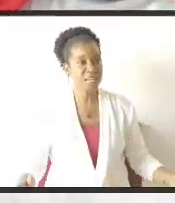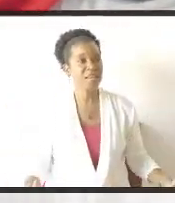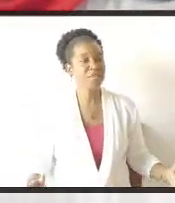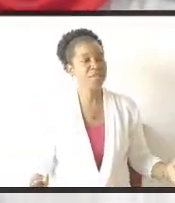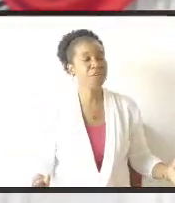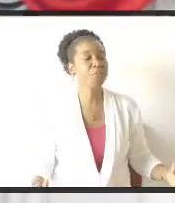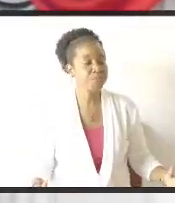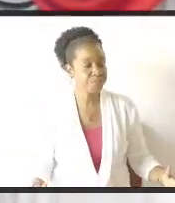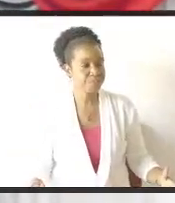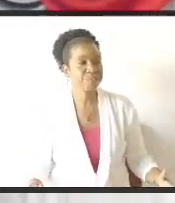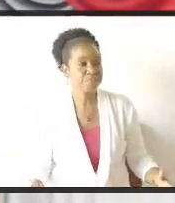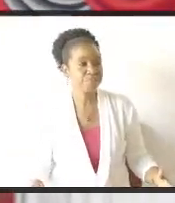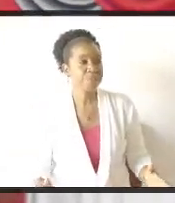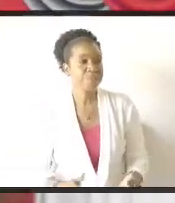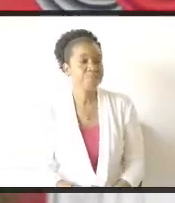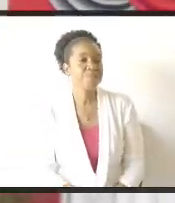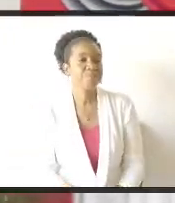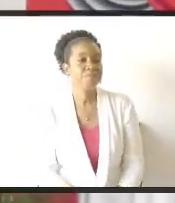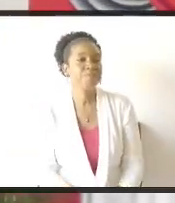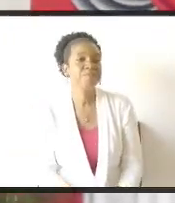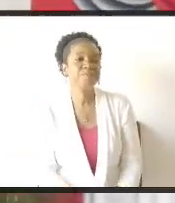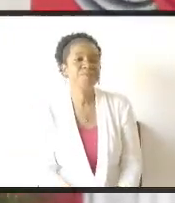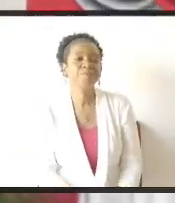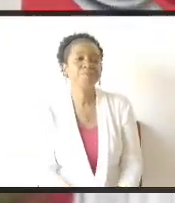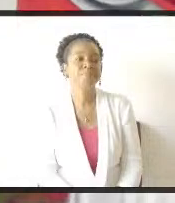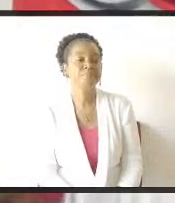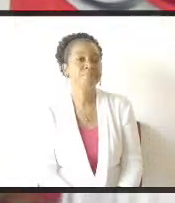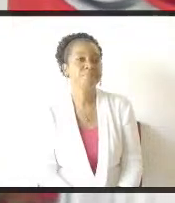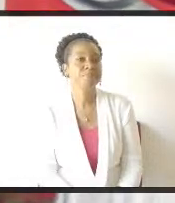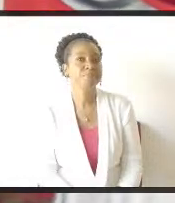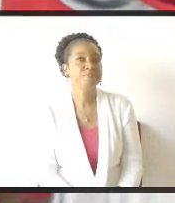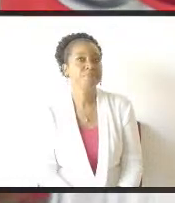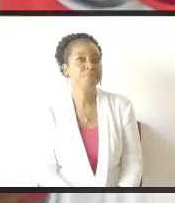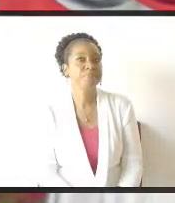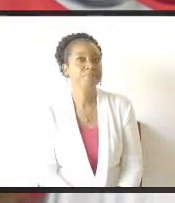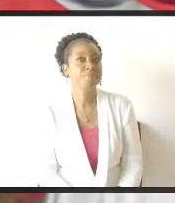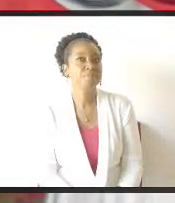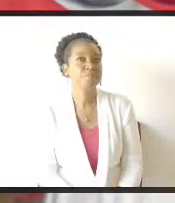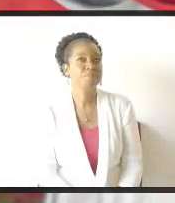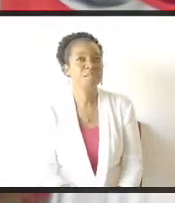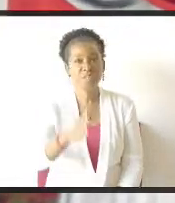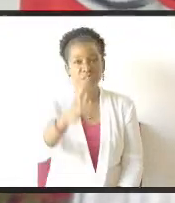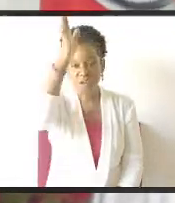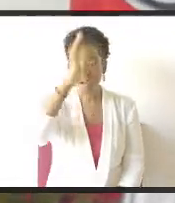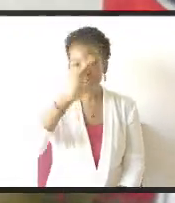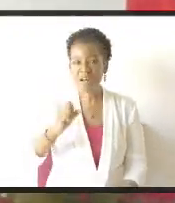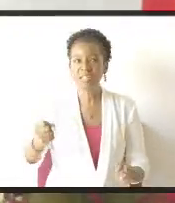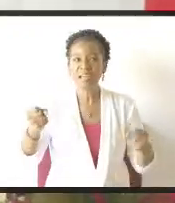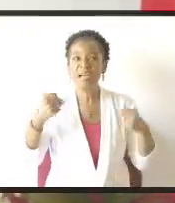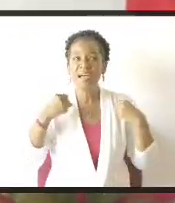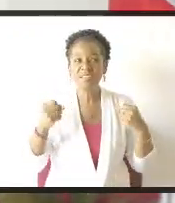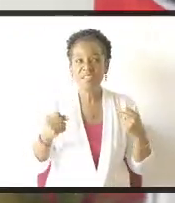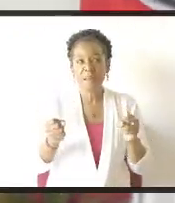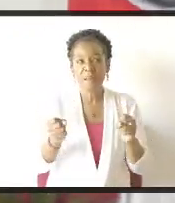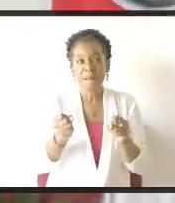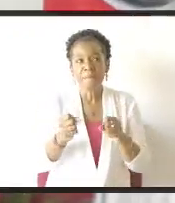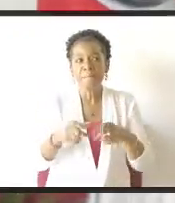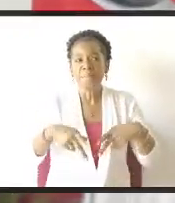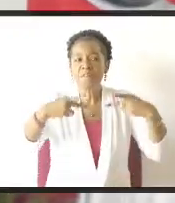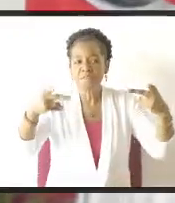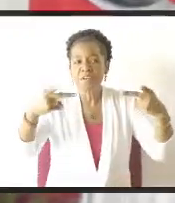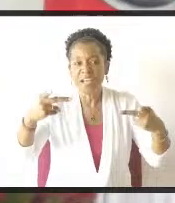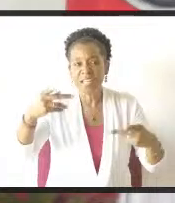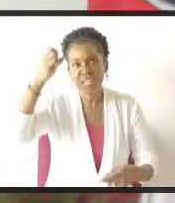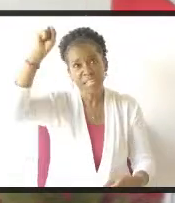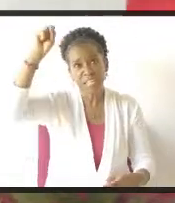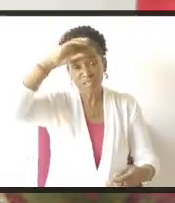even to those who believe on His name. What a provision! Oh, greatly available. And you can leave